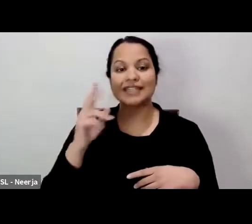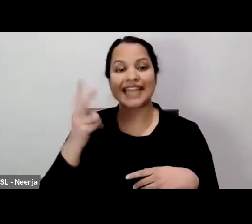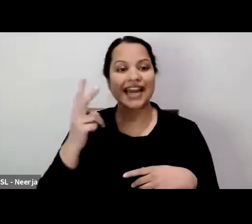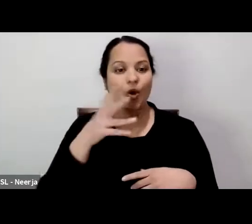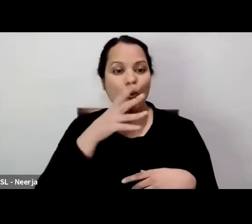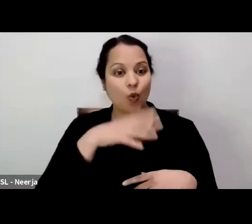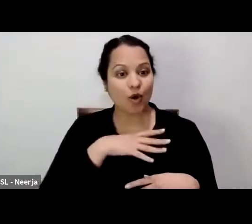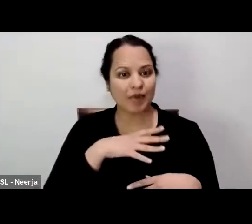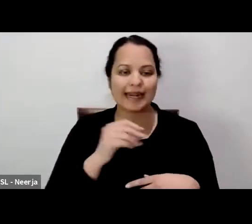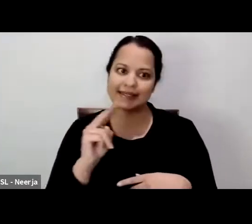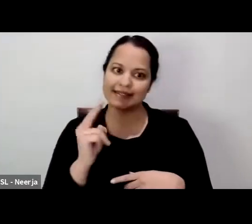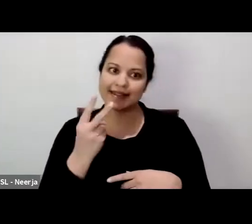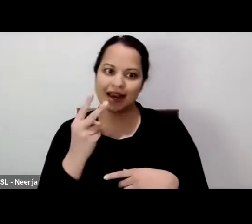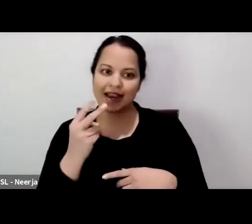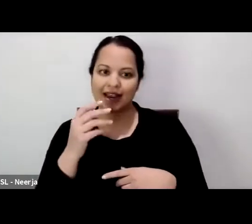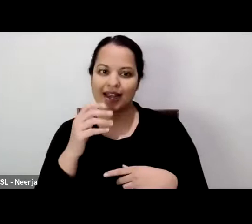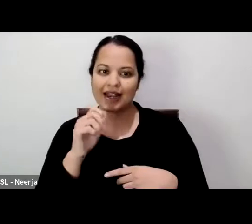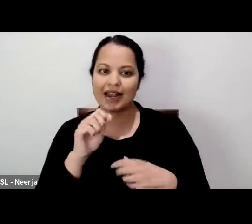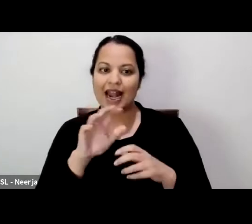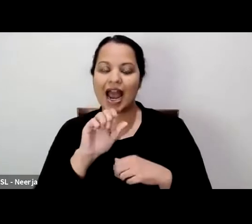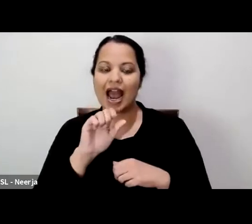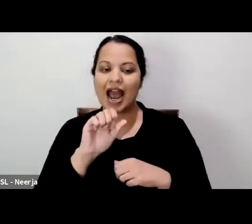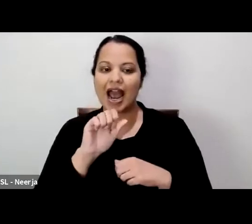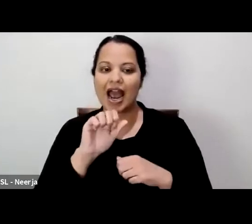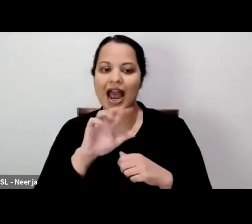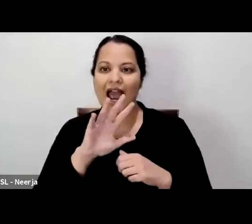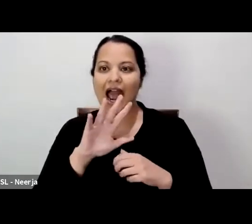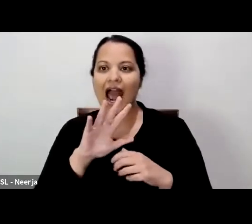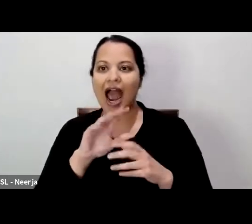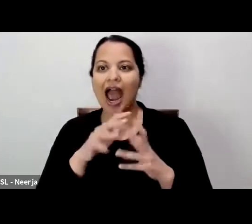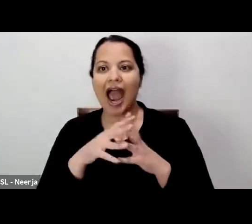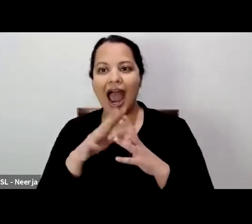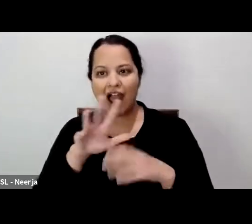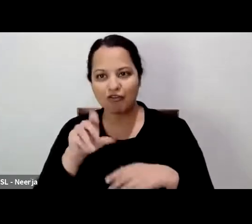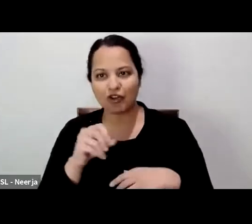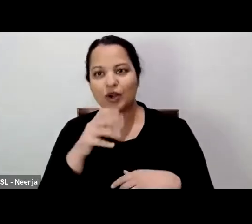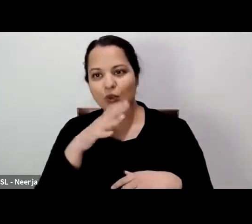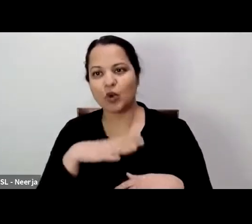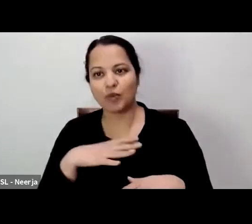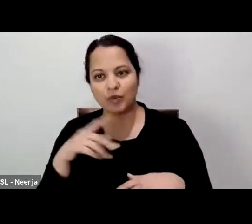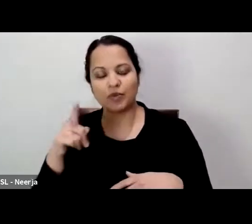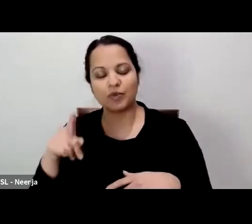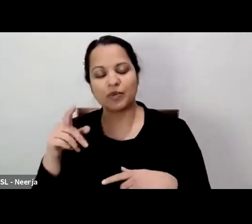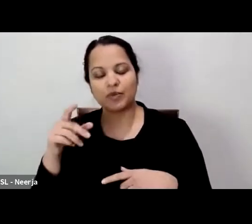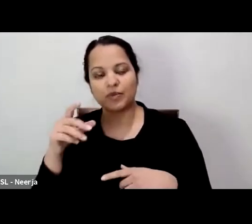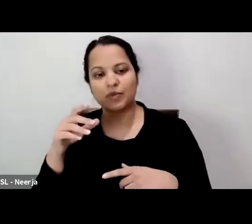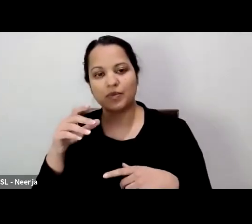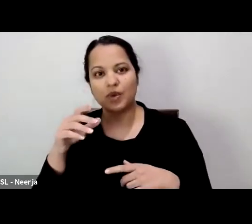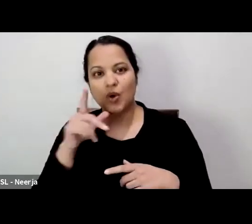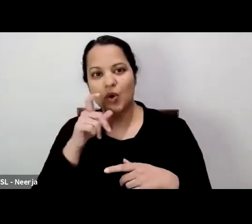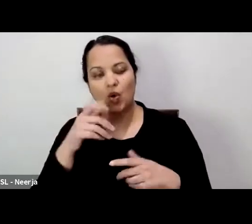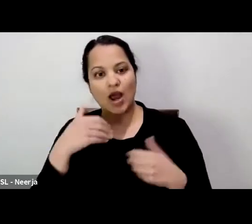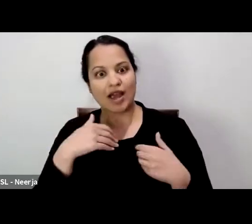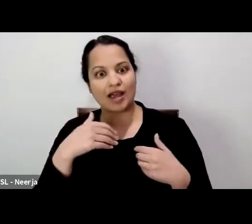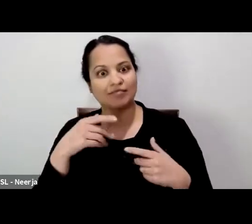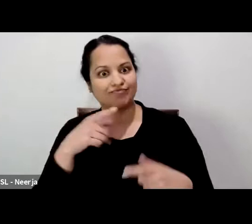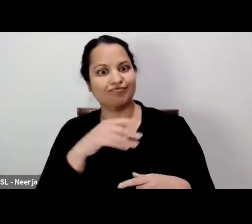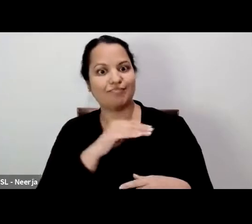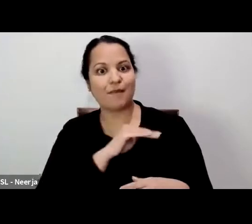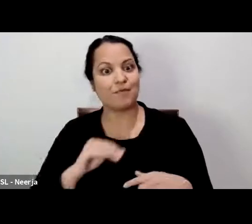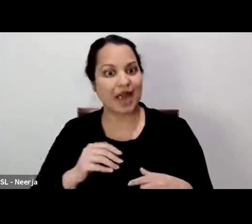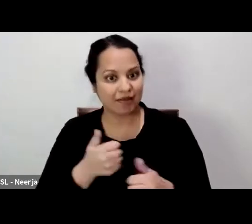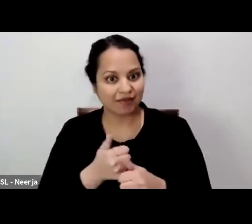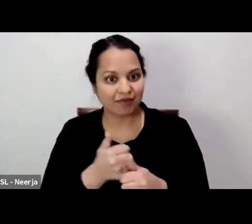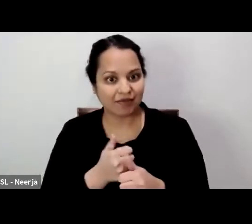female to be the mayor of Atlanta in the history and who served the position. And she said, we need leaders